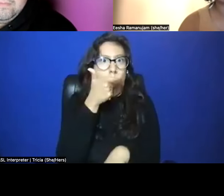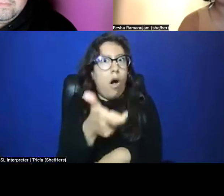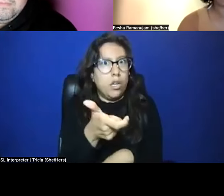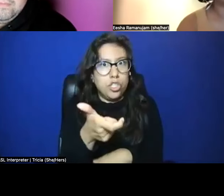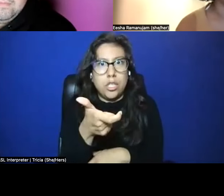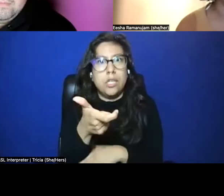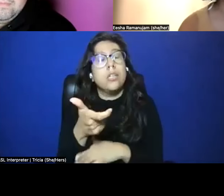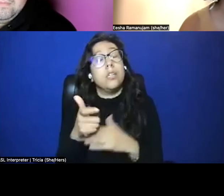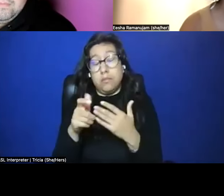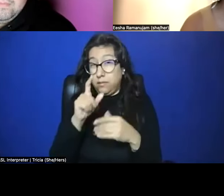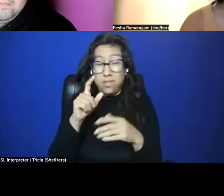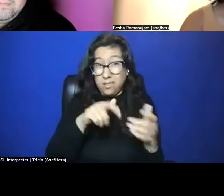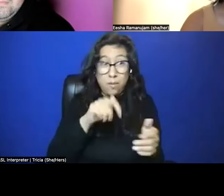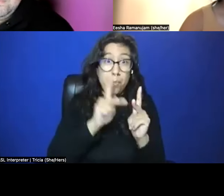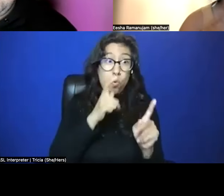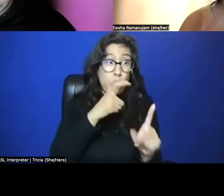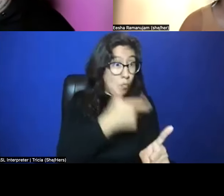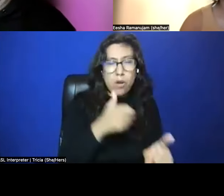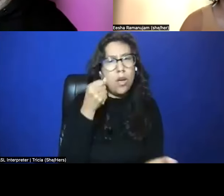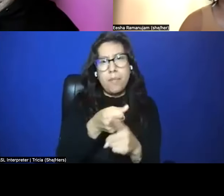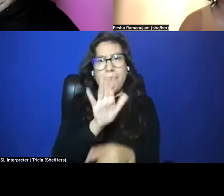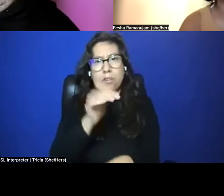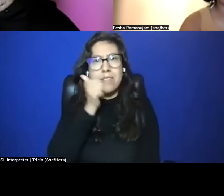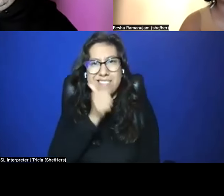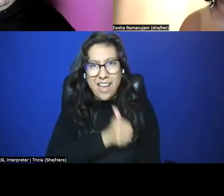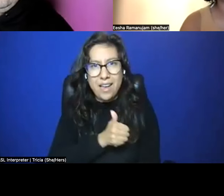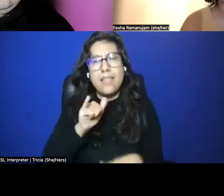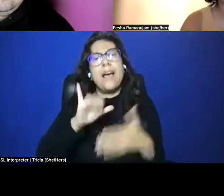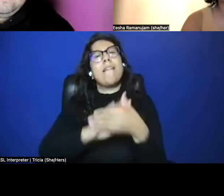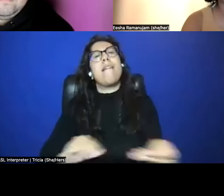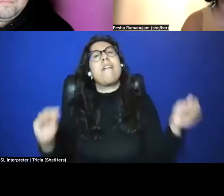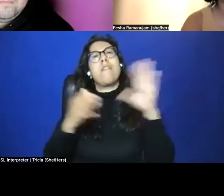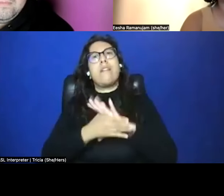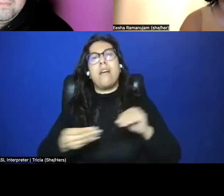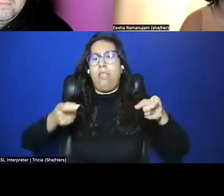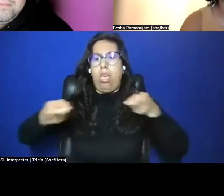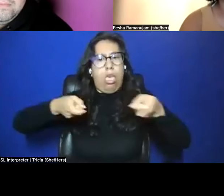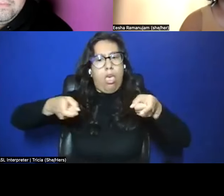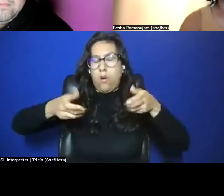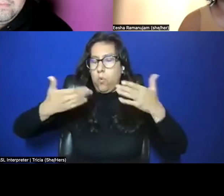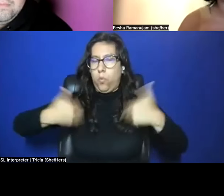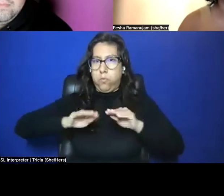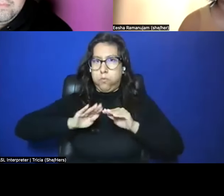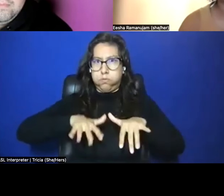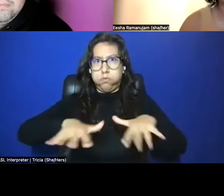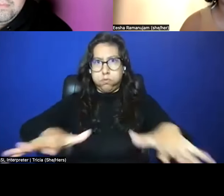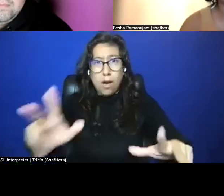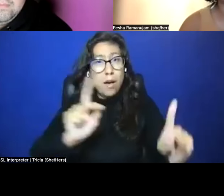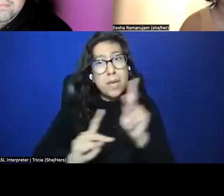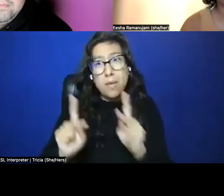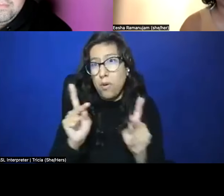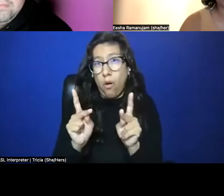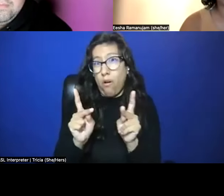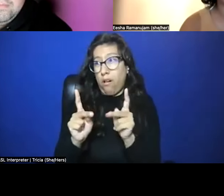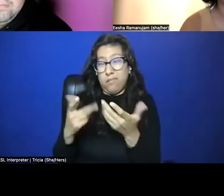they directly impact on the day-to-day. There's this narrative that's being created on such a large scale from people who might not get information